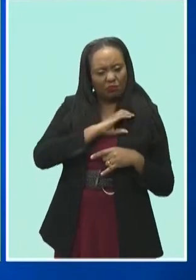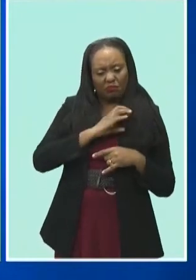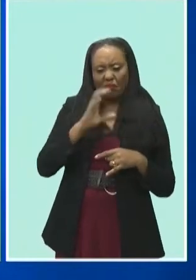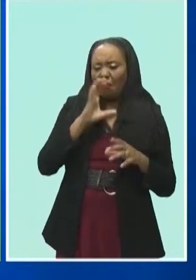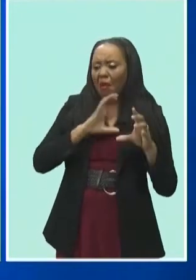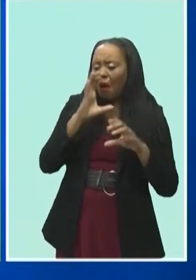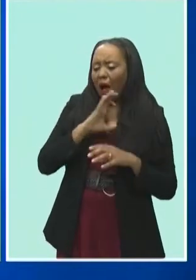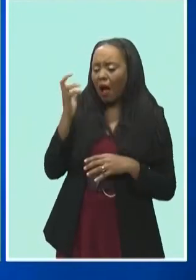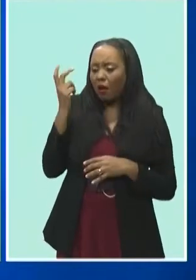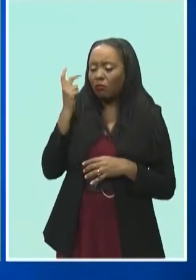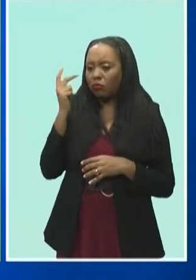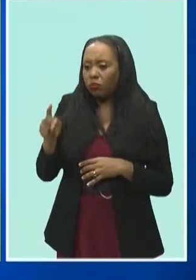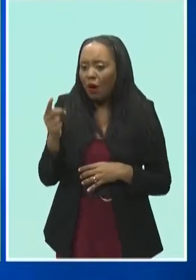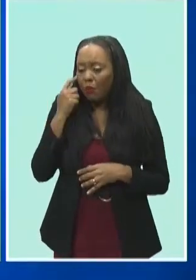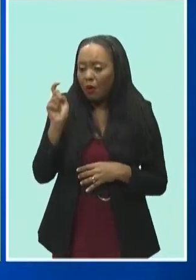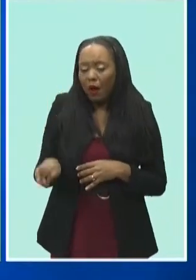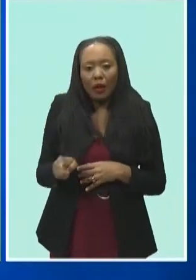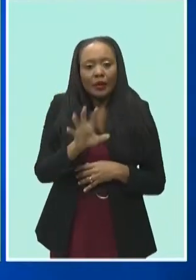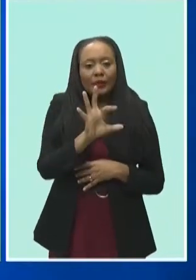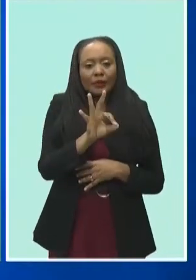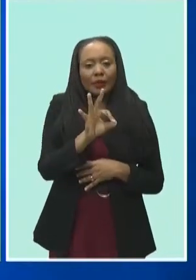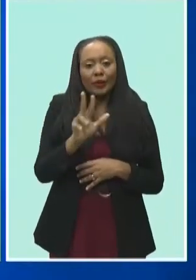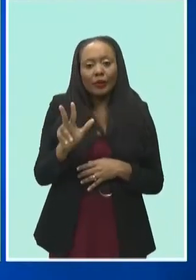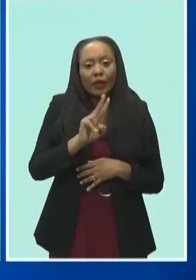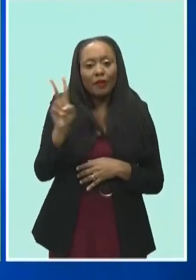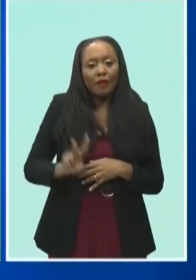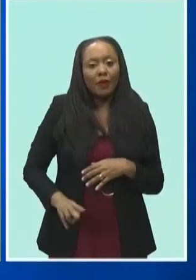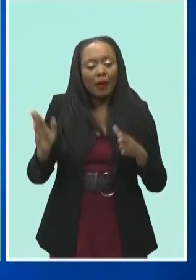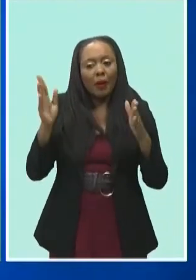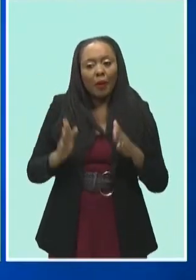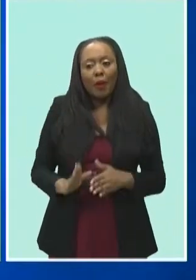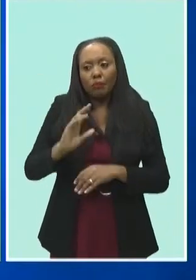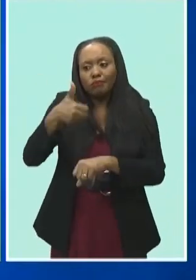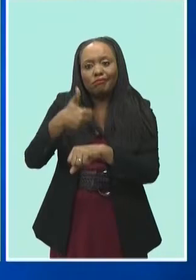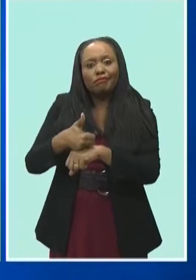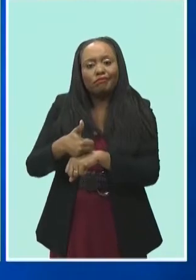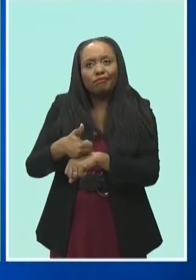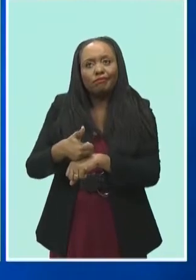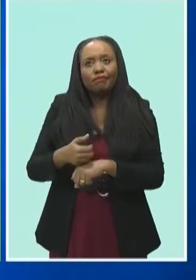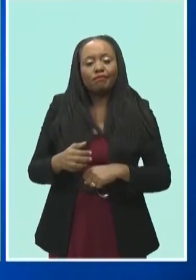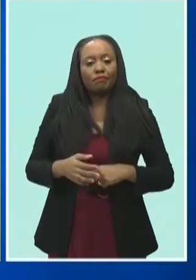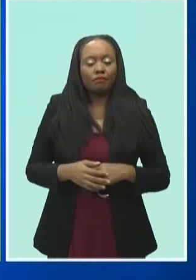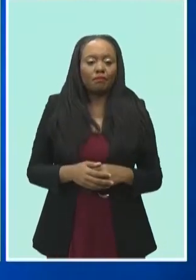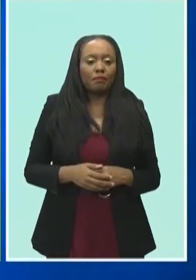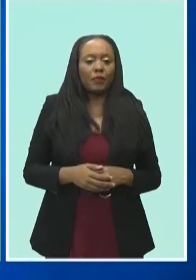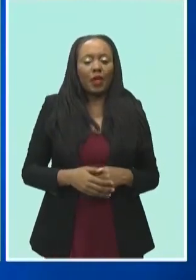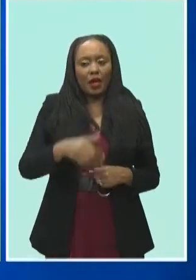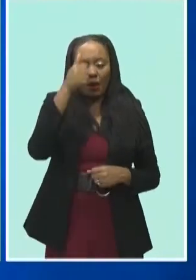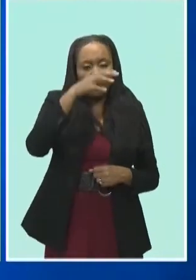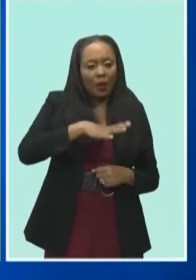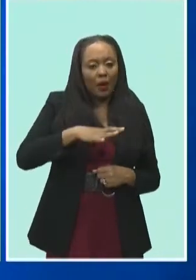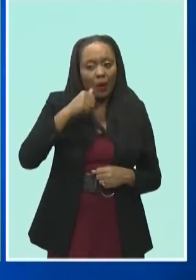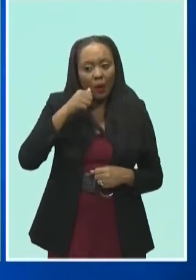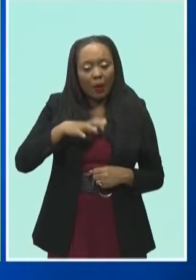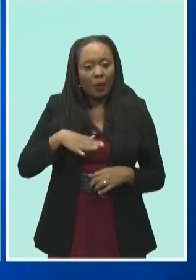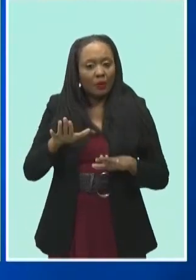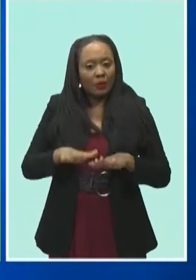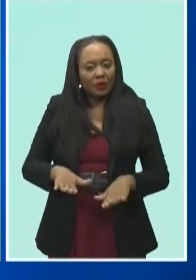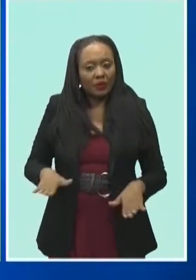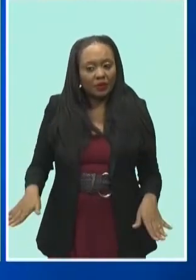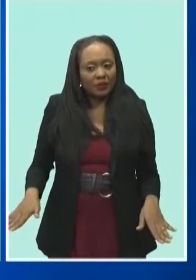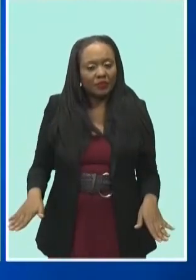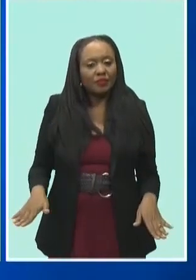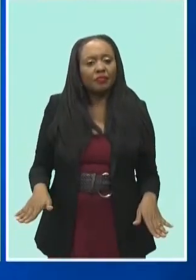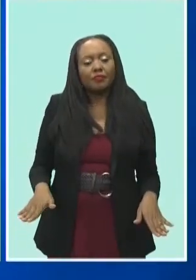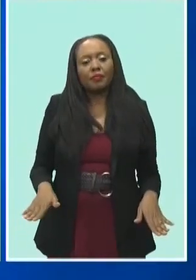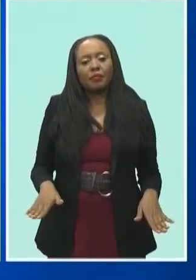Palo Seco, where 93 Venezuelan nationals were camping. Amongst those detained this morning were men, women, and children.